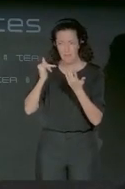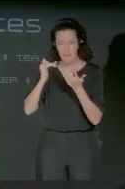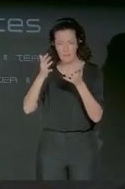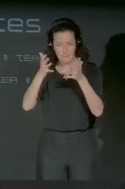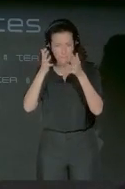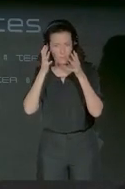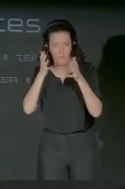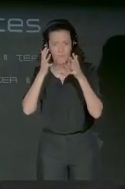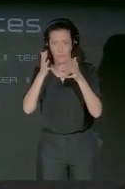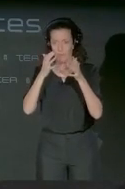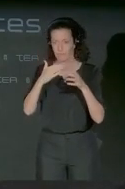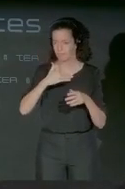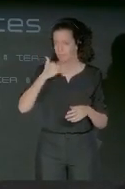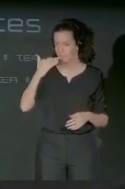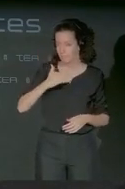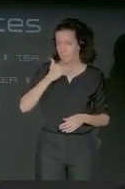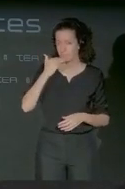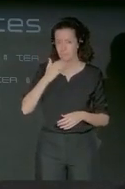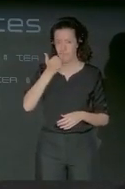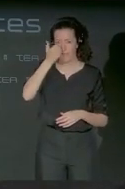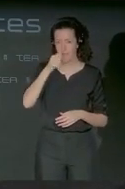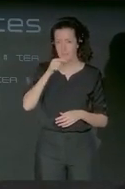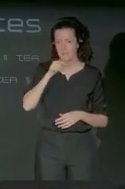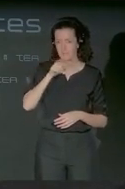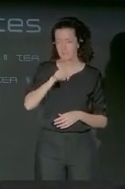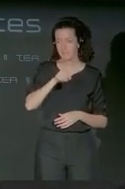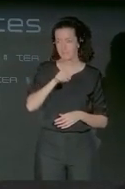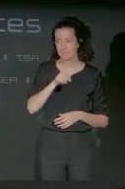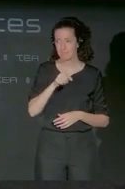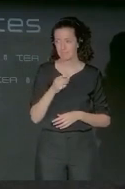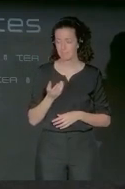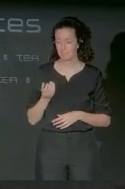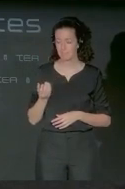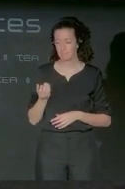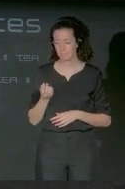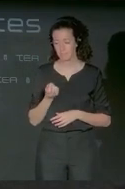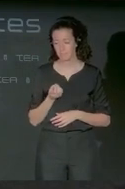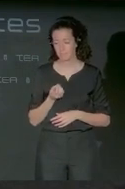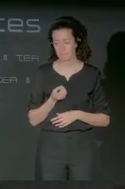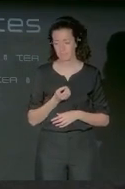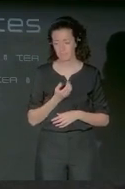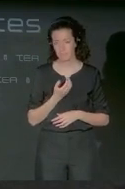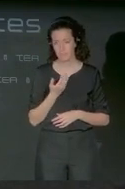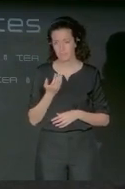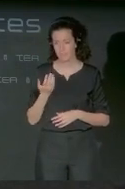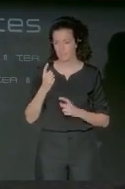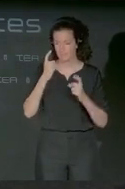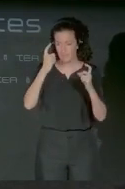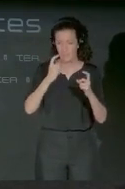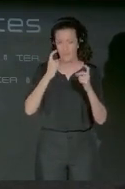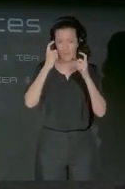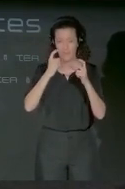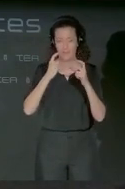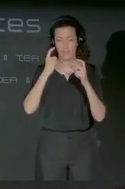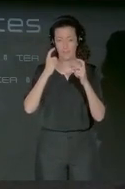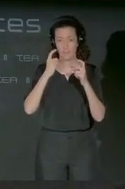focused on trying to get more of the top 10, top 20 video game companies from Europe?